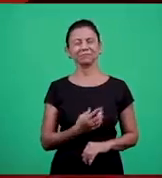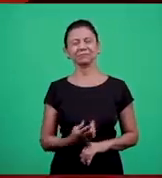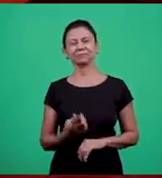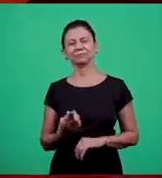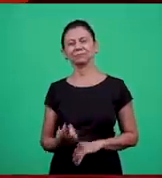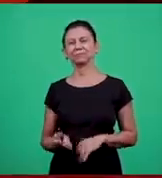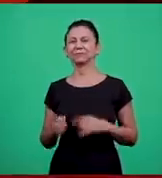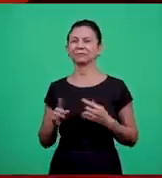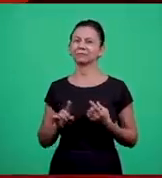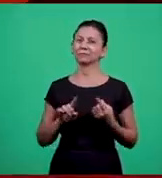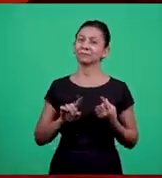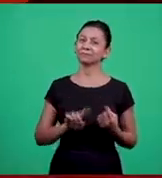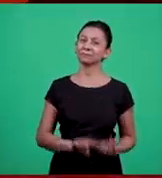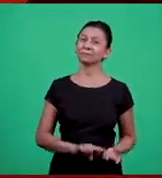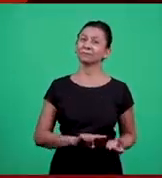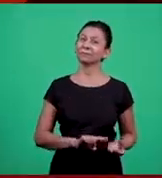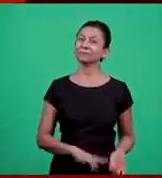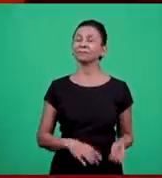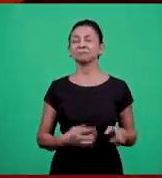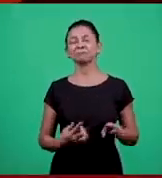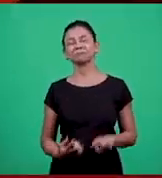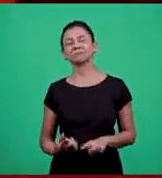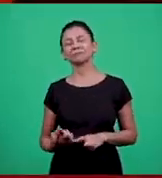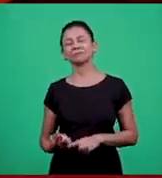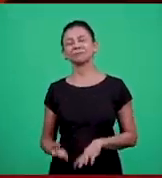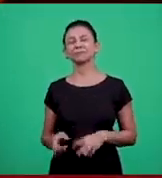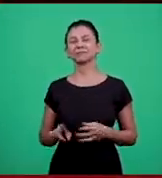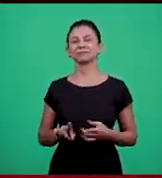"The Day of the Lord Will Come."